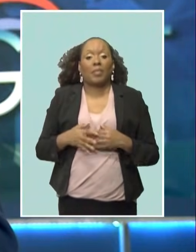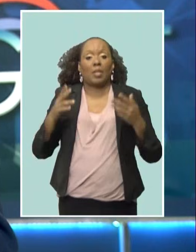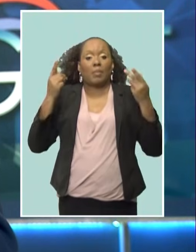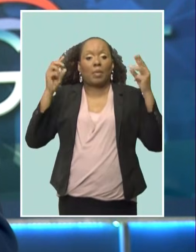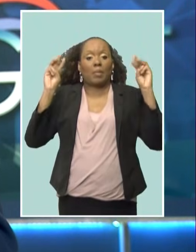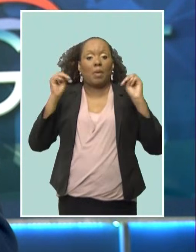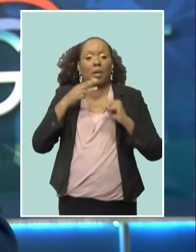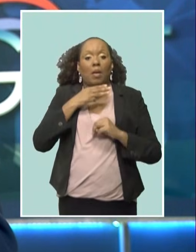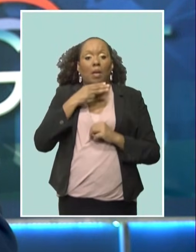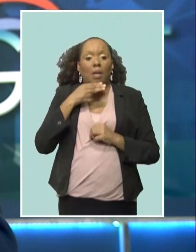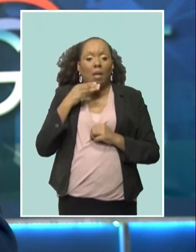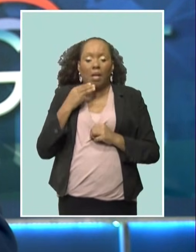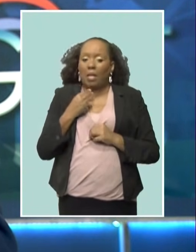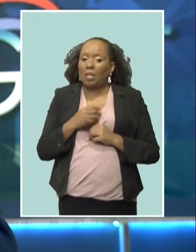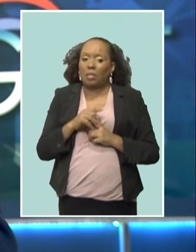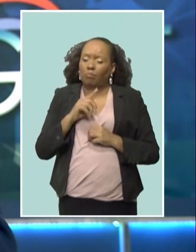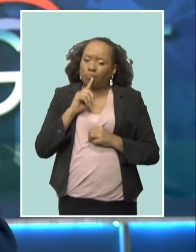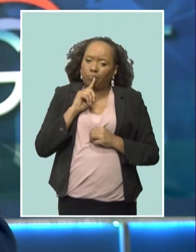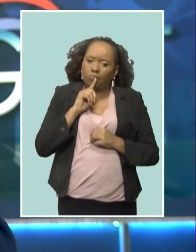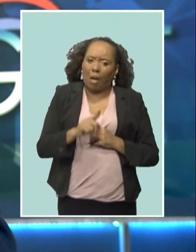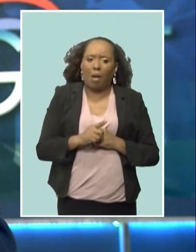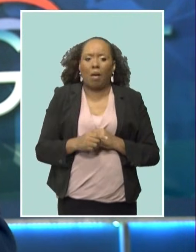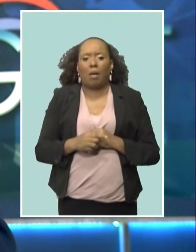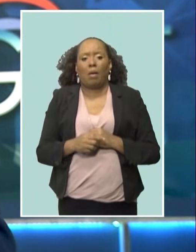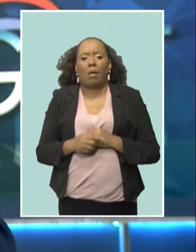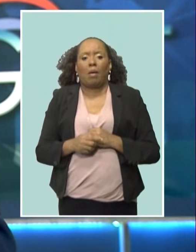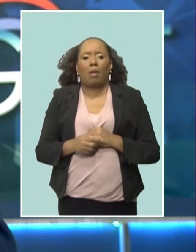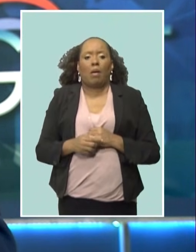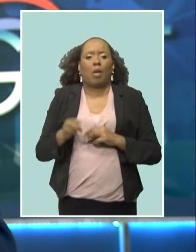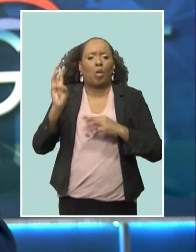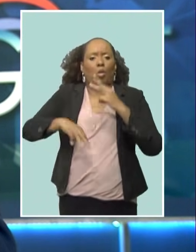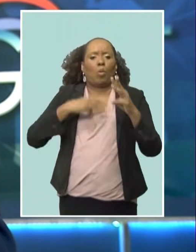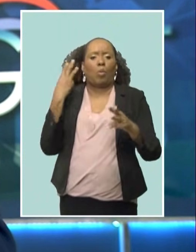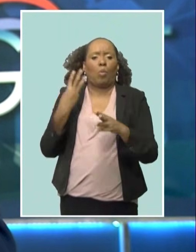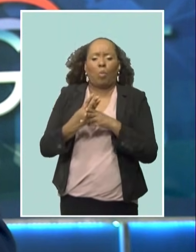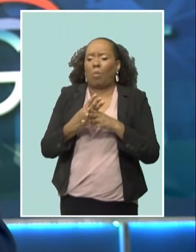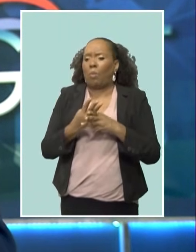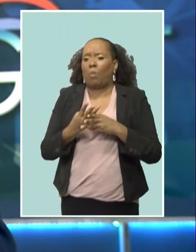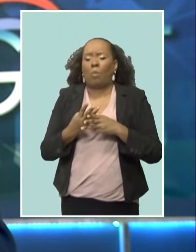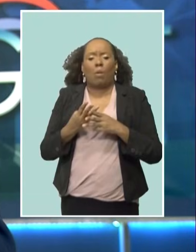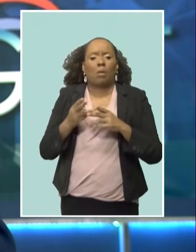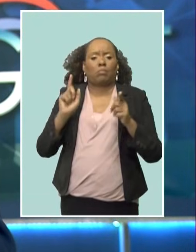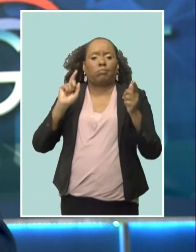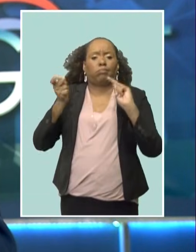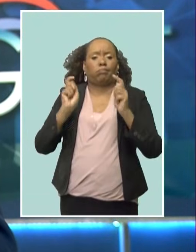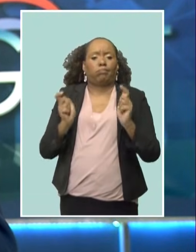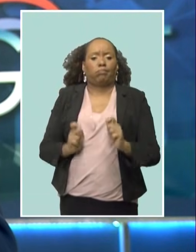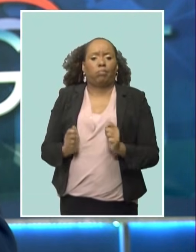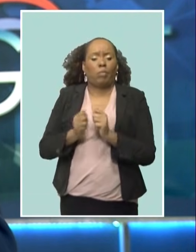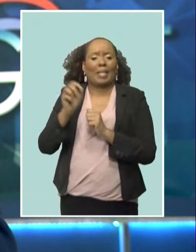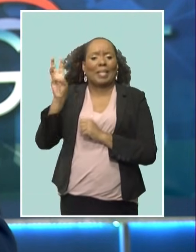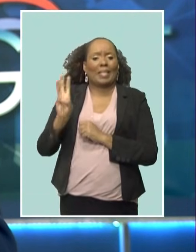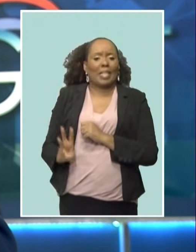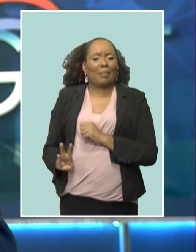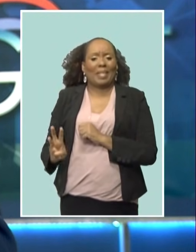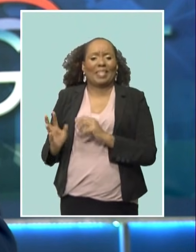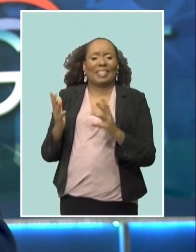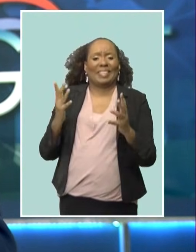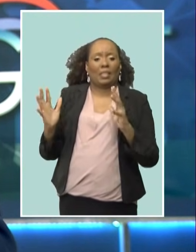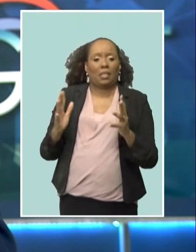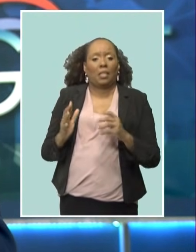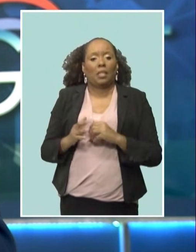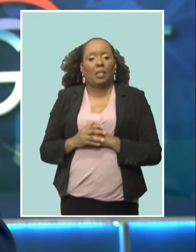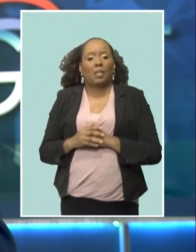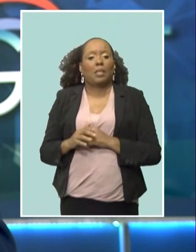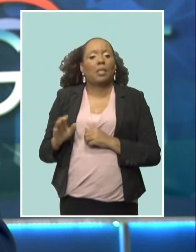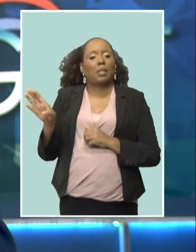Prime Minister Mia Motley is adamant that in a world increasingly defined by climate uncertainty, Barbados' ability to